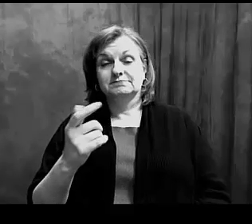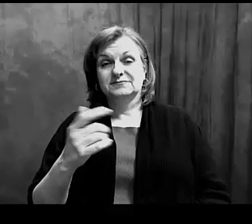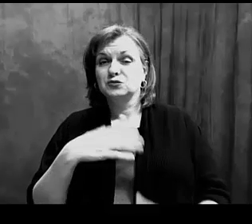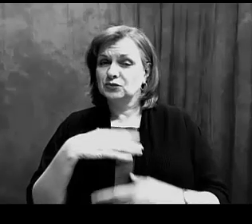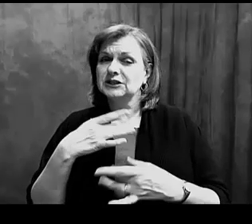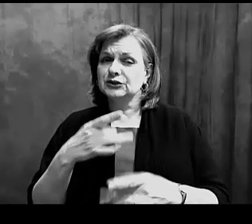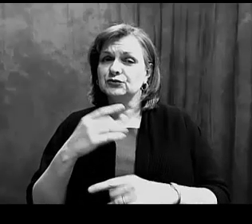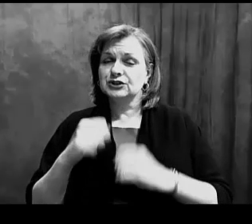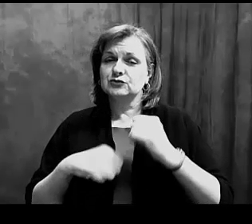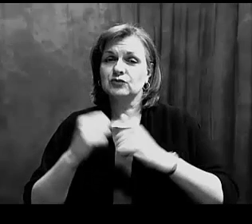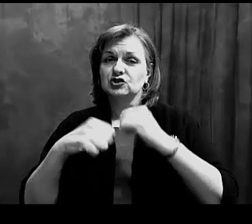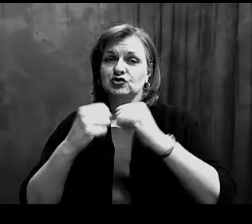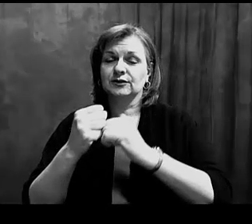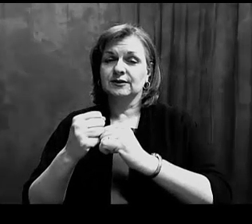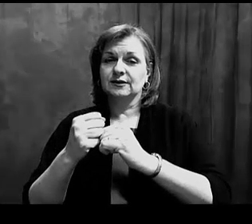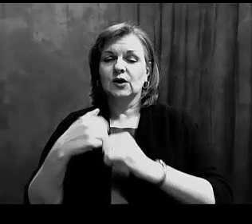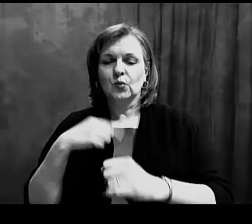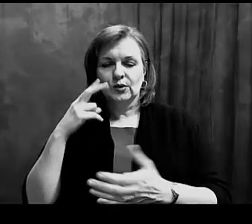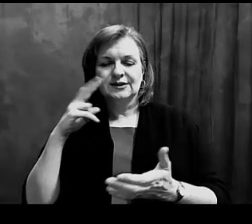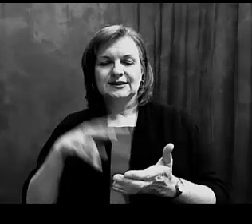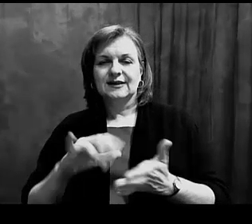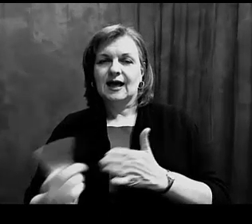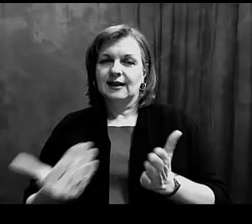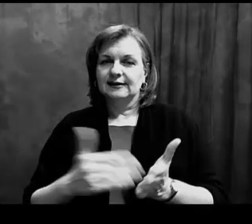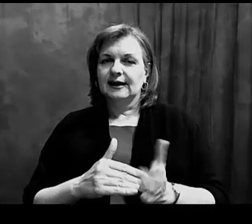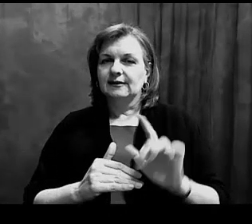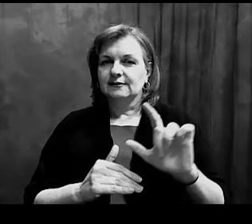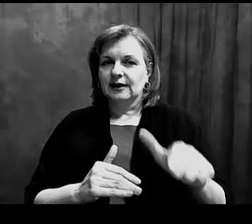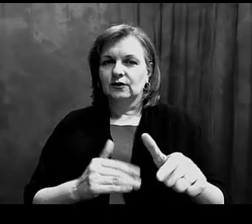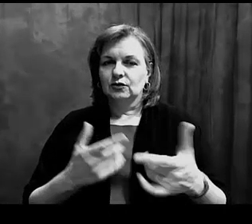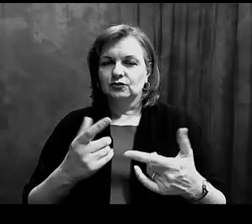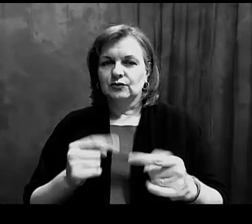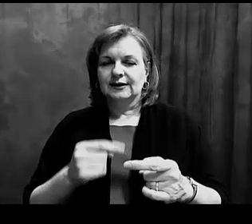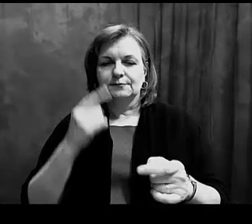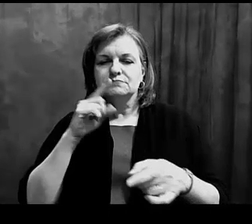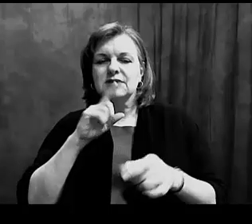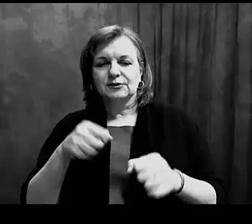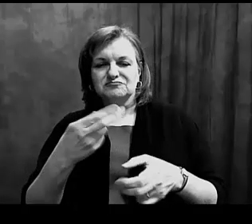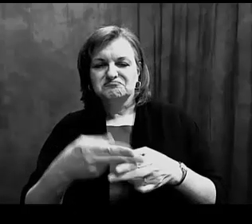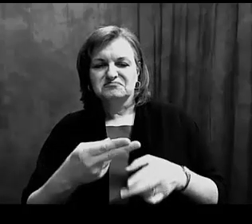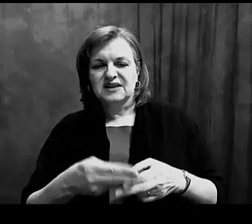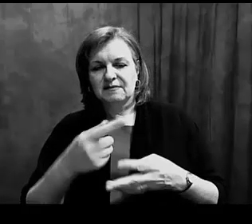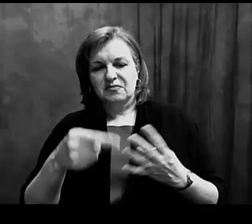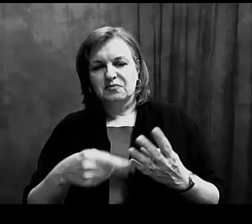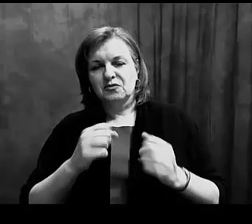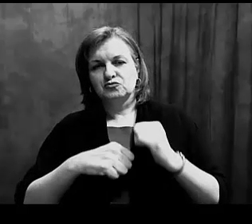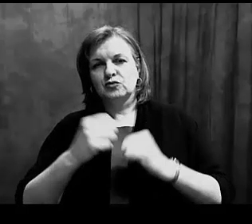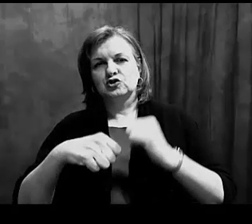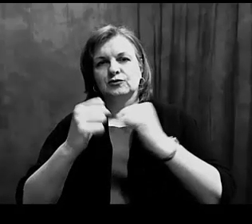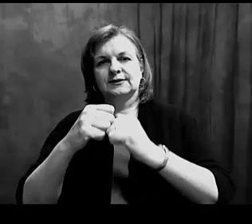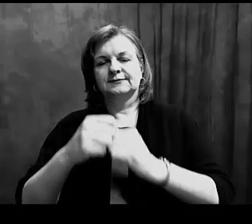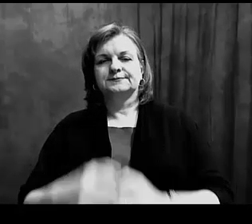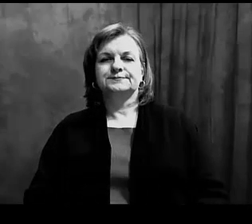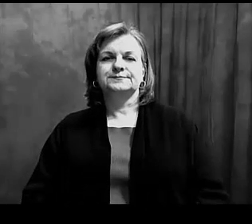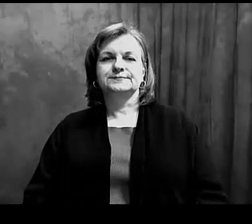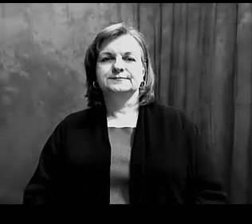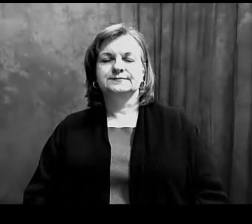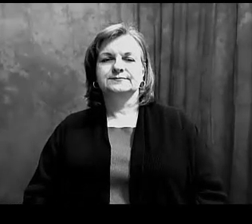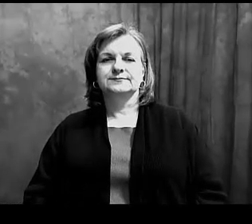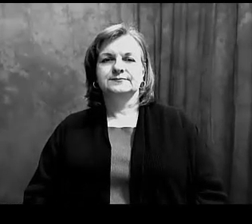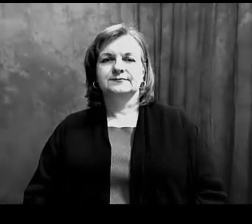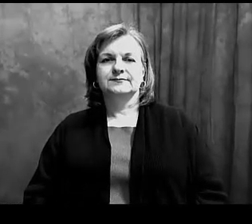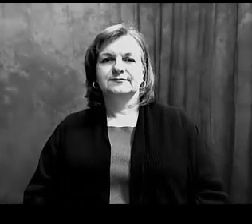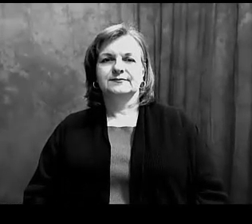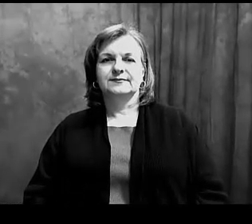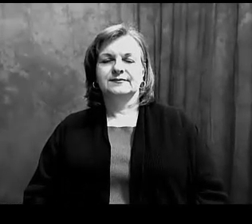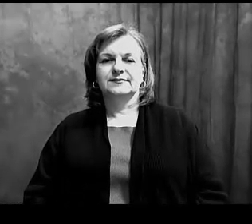structures, all kinds of things. So interesting structures, and you can come back to these later and try to identify